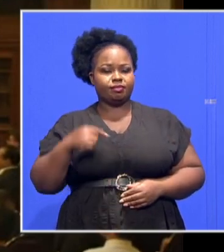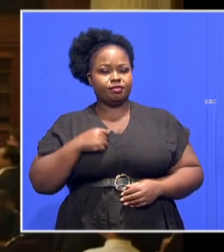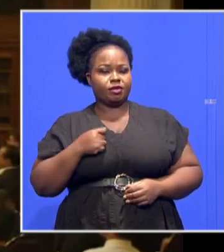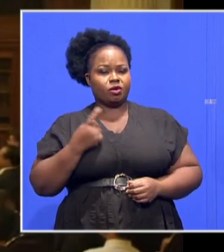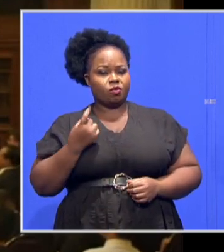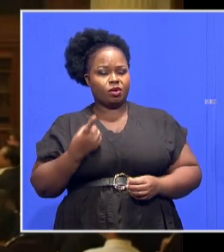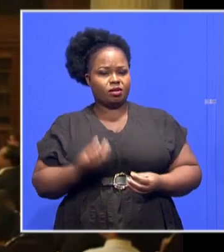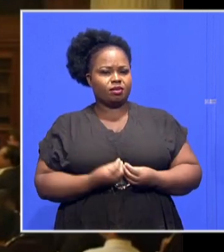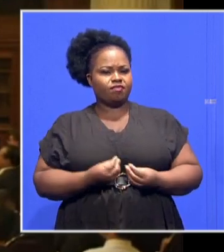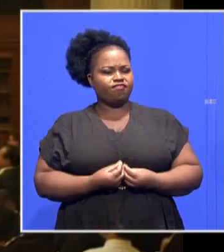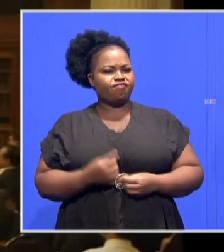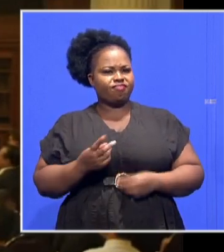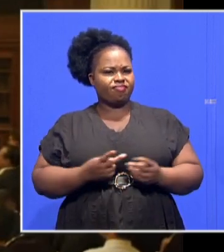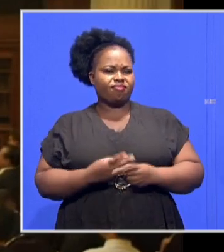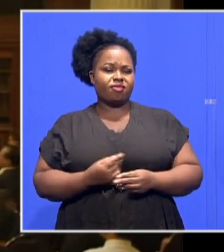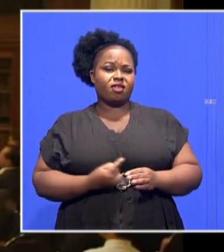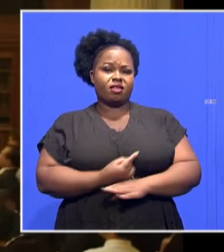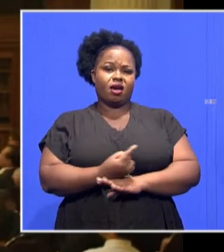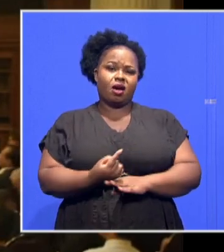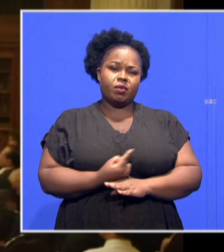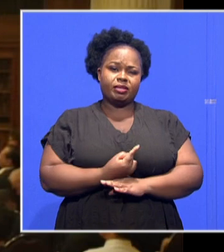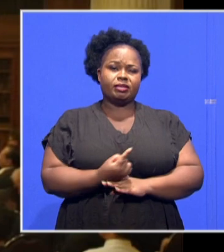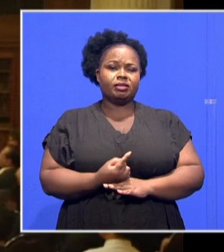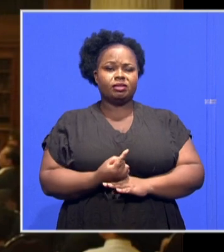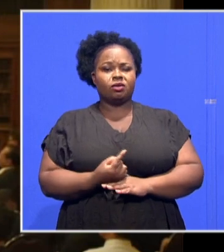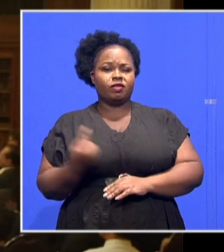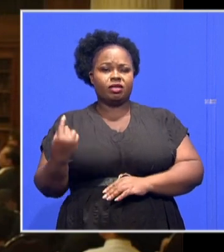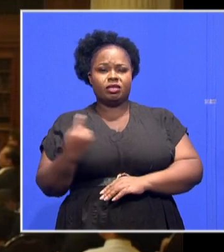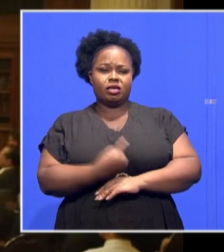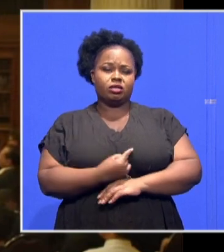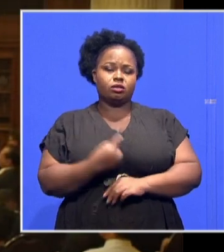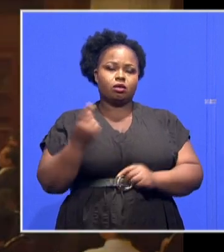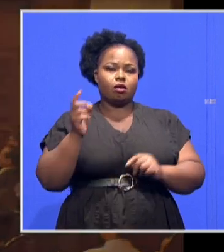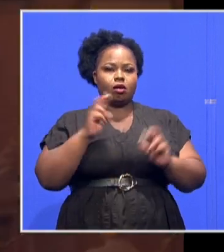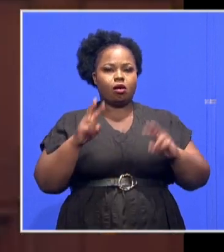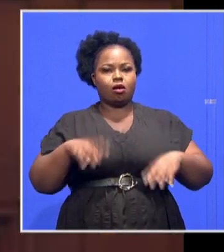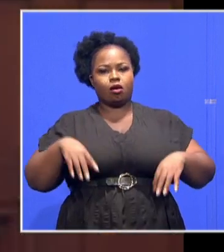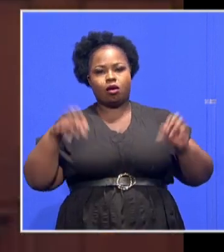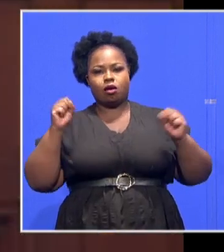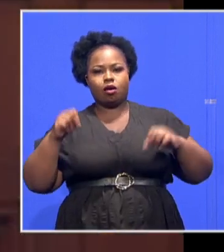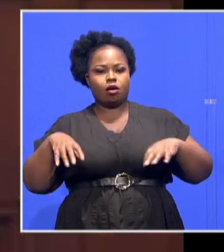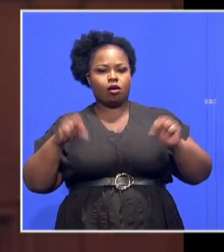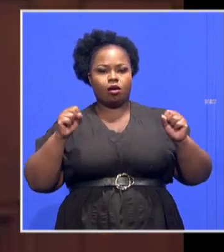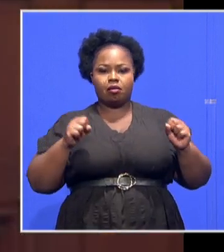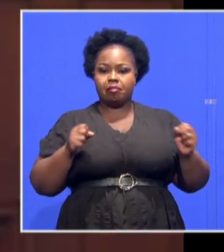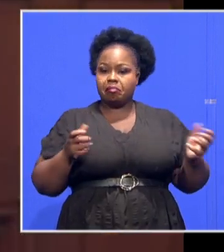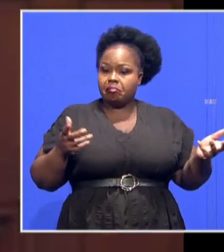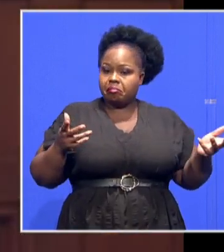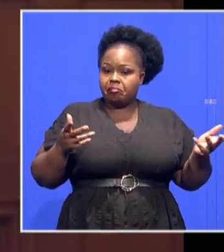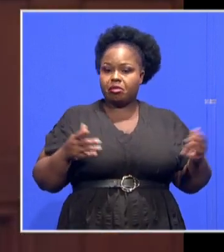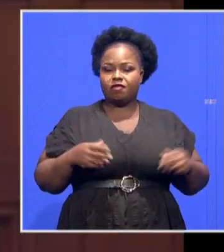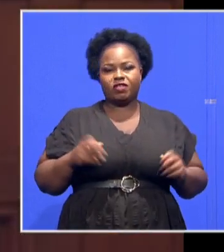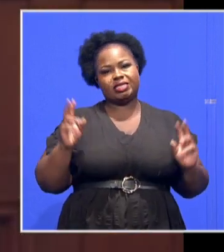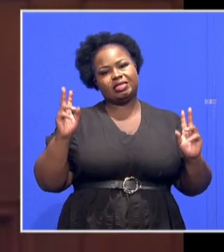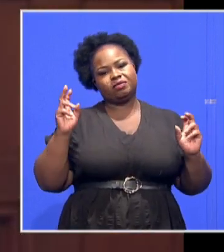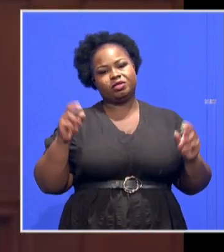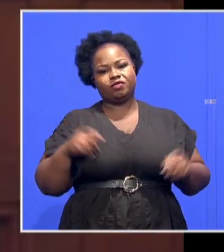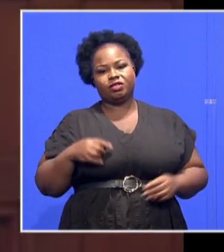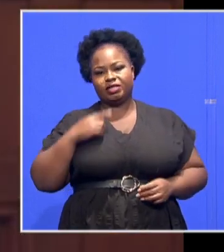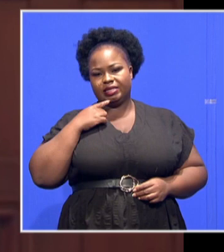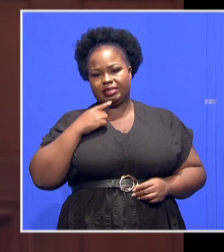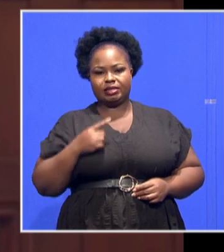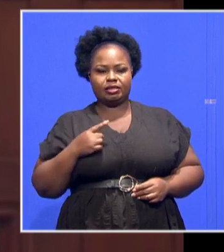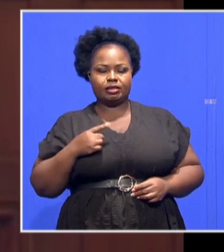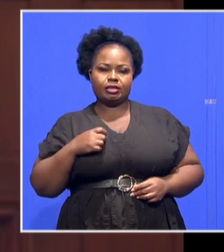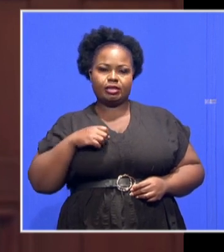metrics is the hours of the days that we spent under load shedding, which is a fancy way of saying blackouts.